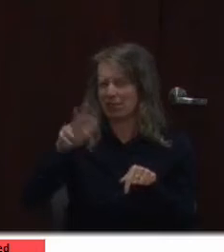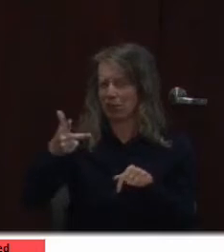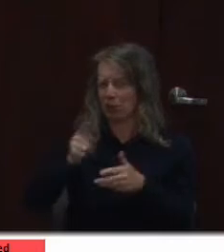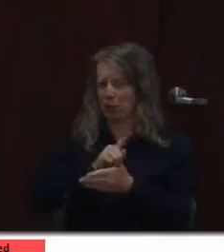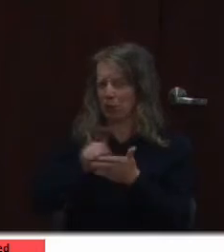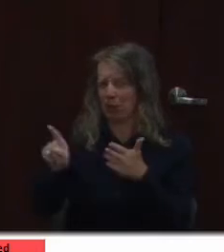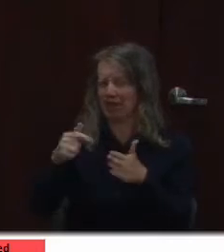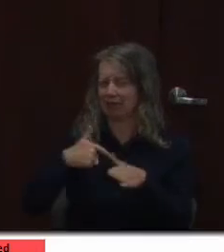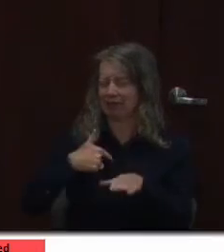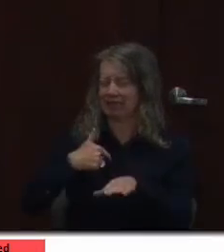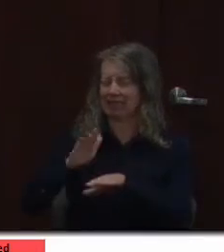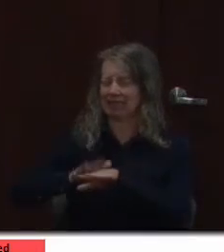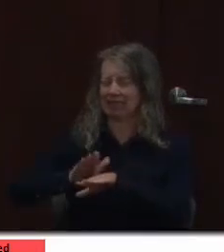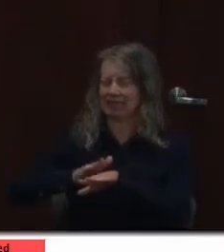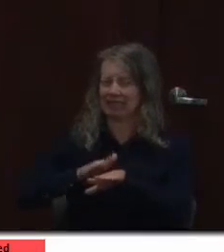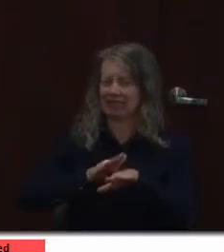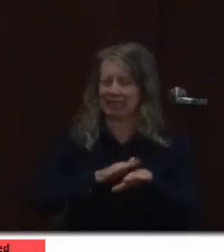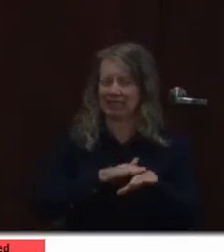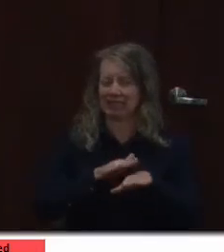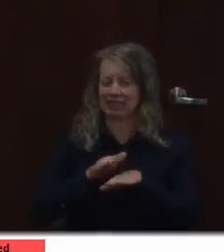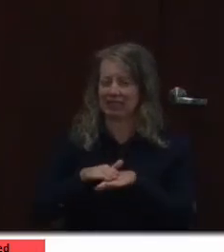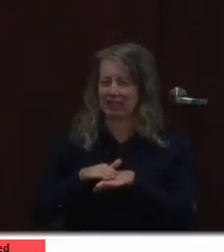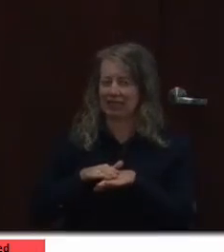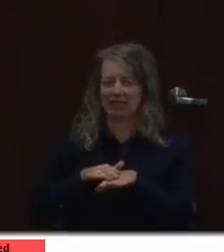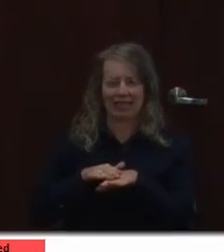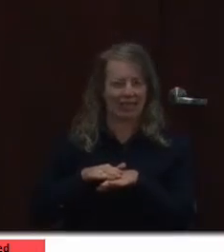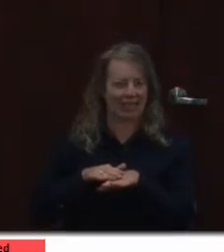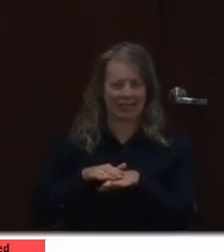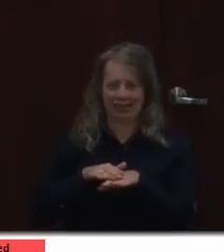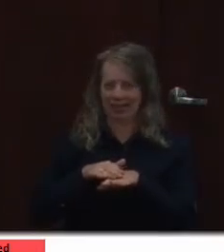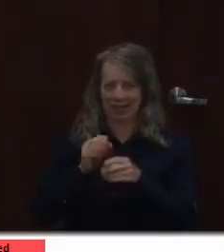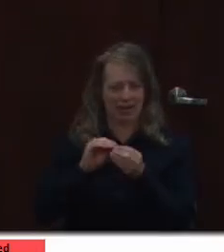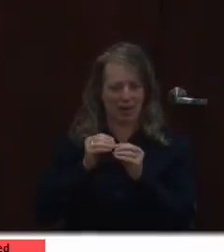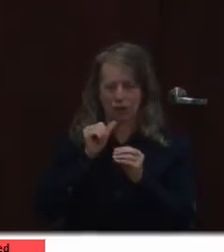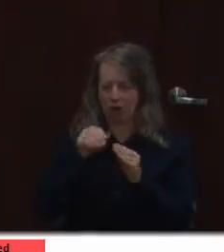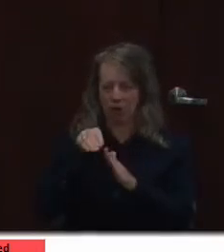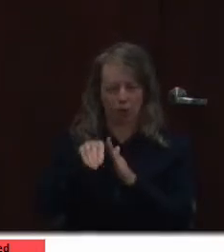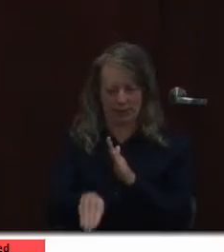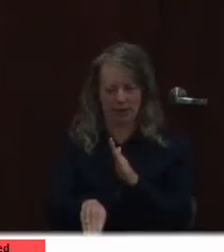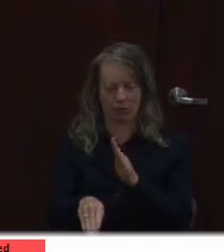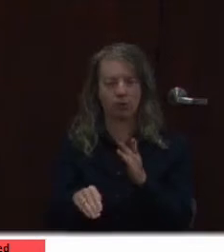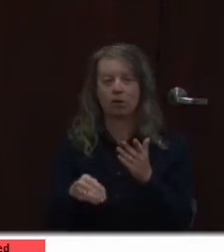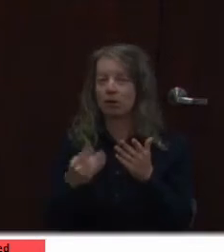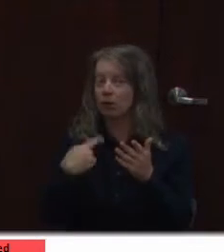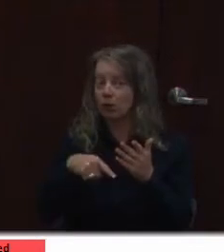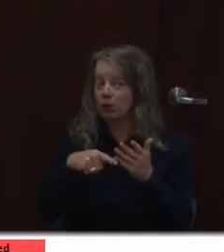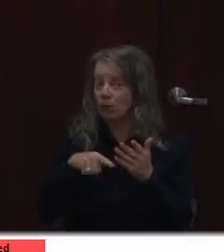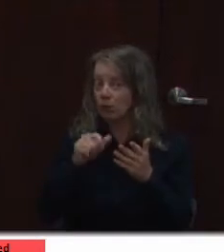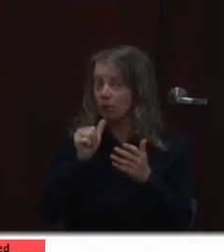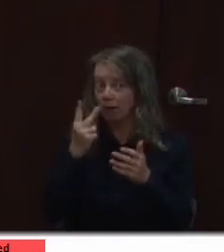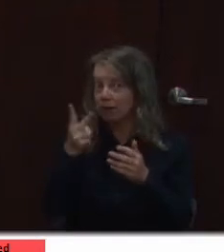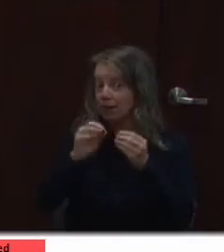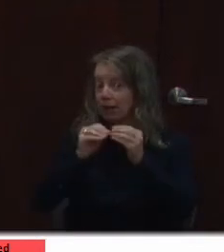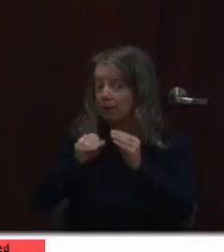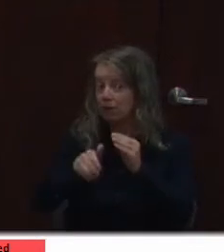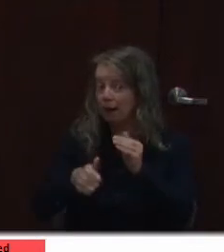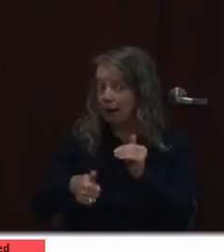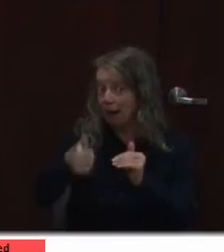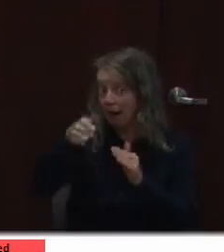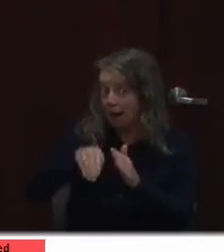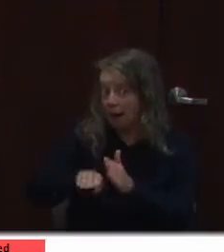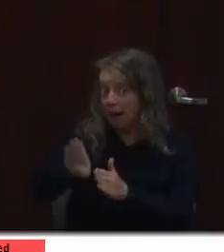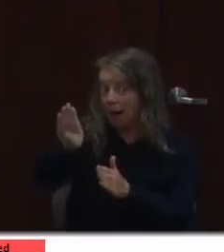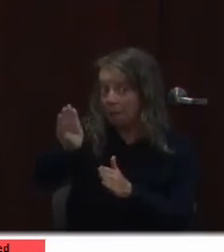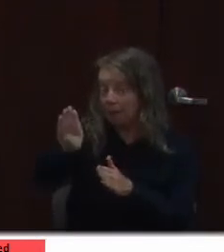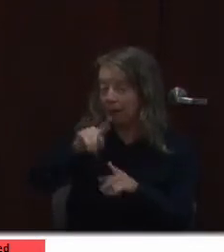everybody that we are not continuing to decrease. While we are not increasing significantly, that is a very good sign,